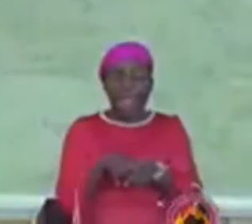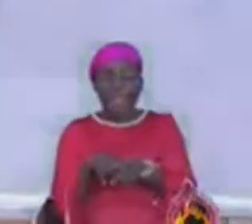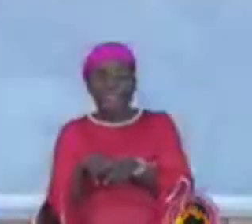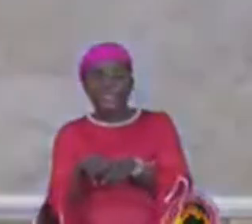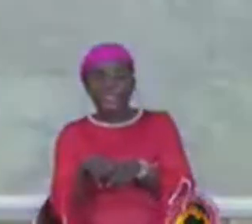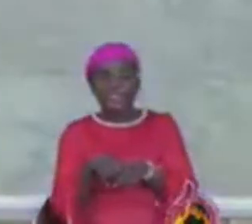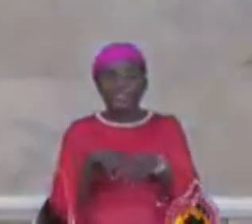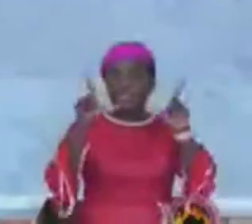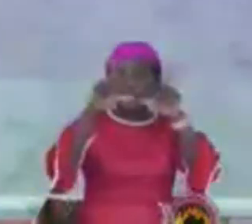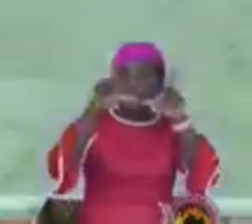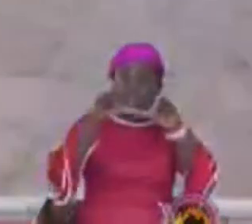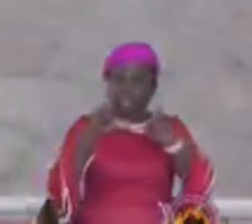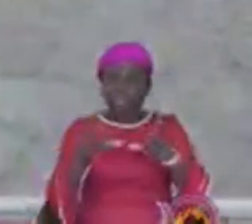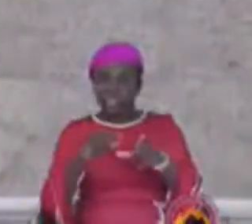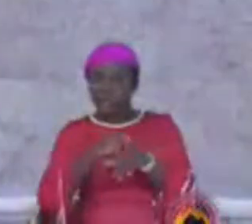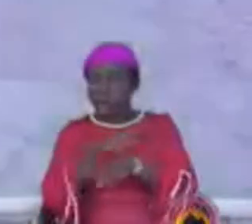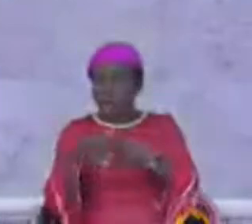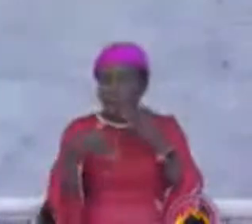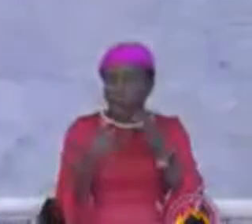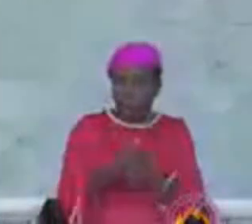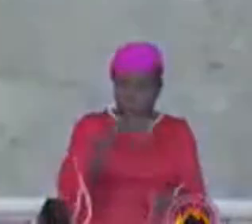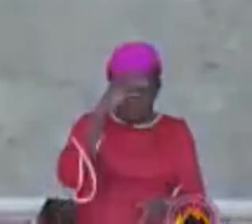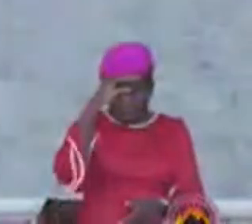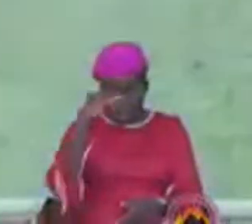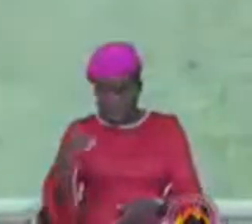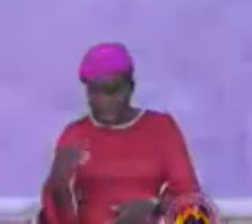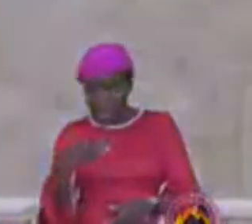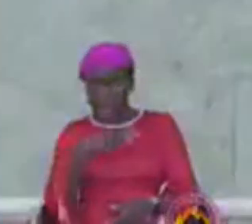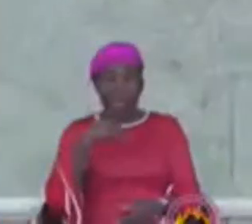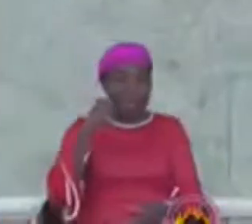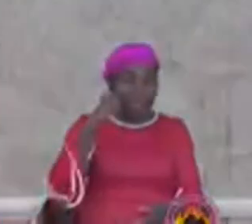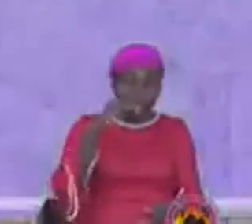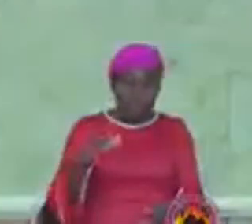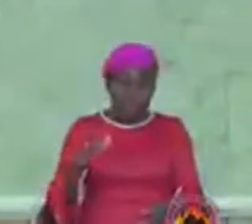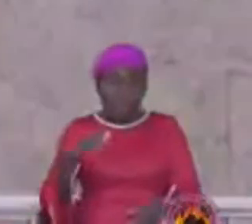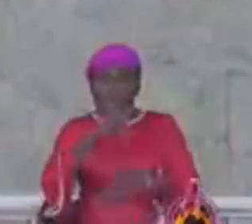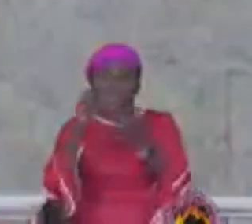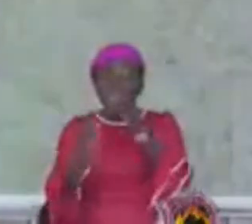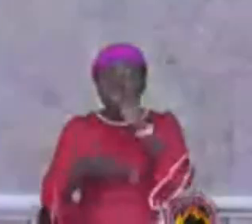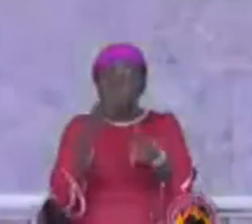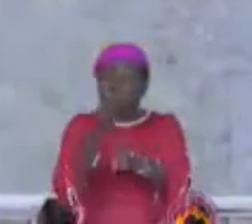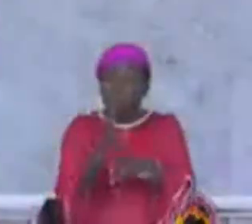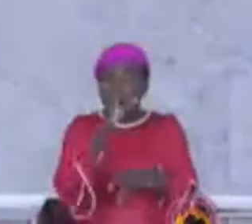All men and women are all like actors.